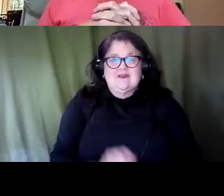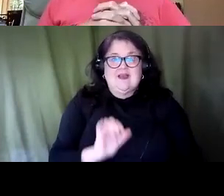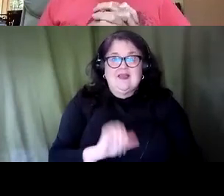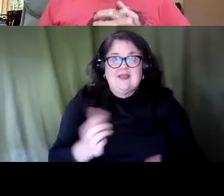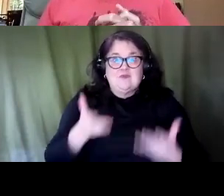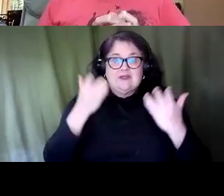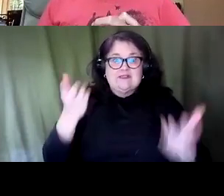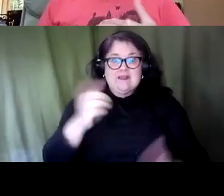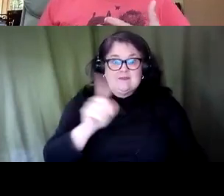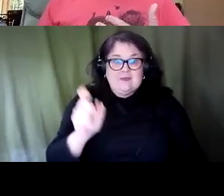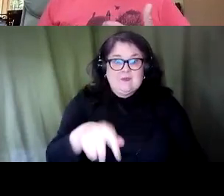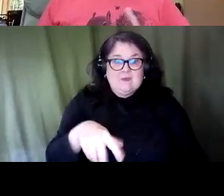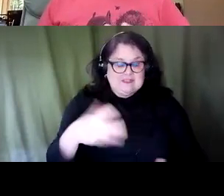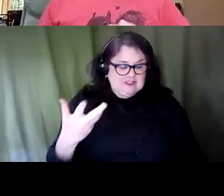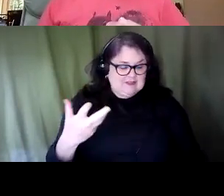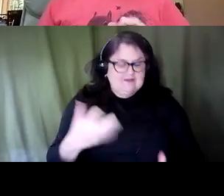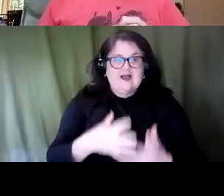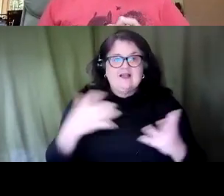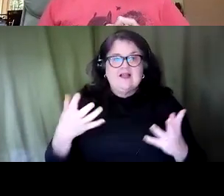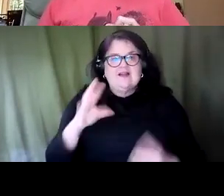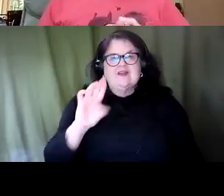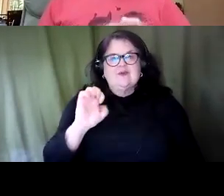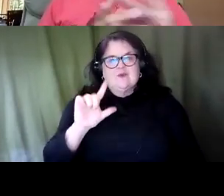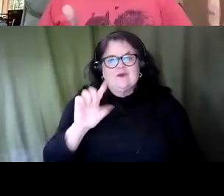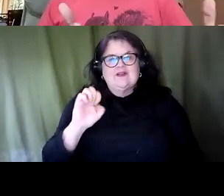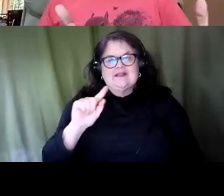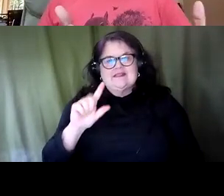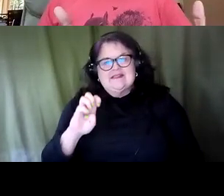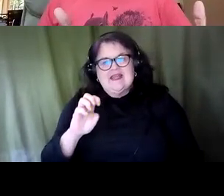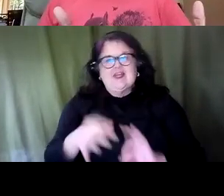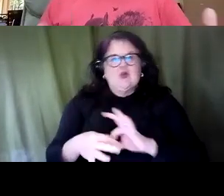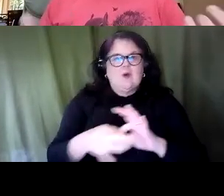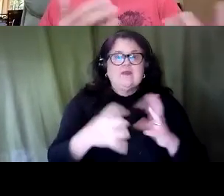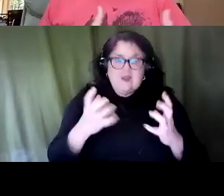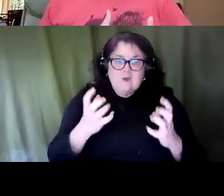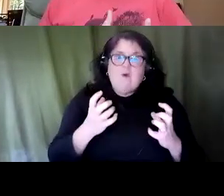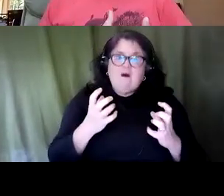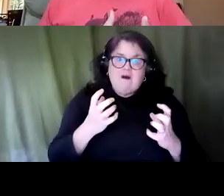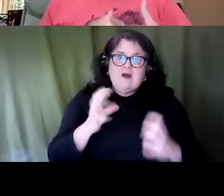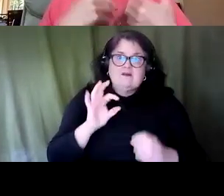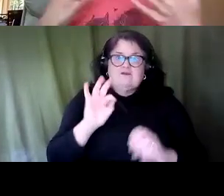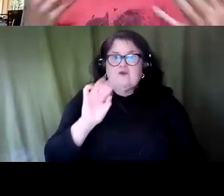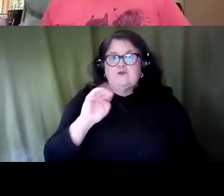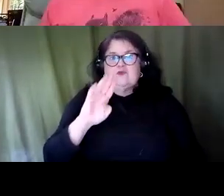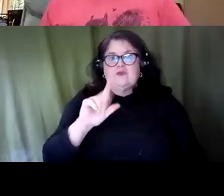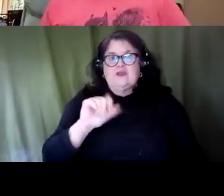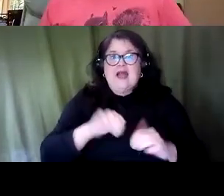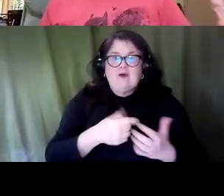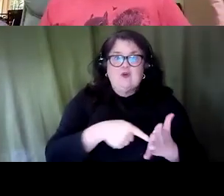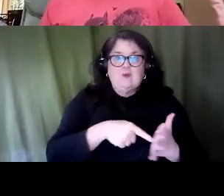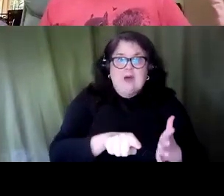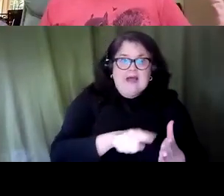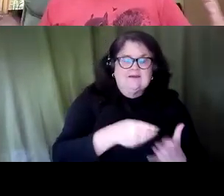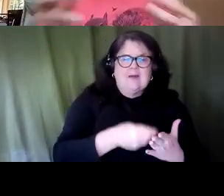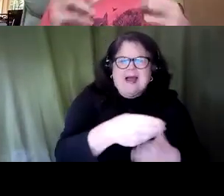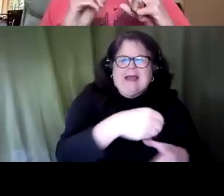because a lot of, like, say, real estate cooperatives or land trusts, they want there to be formulas for how do you buy in and how do you sell out, or